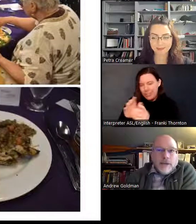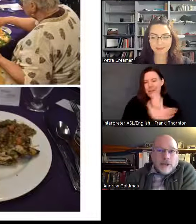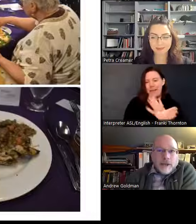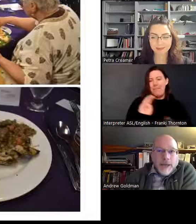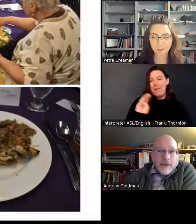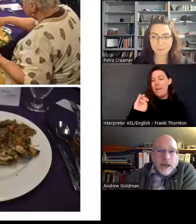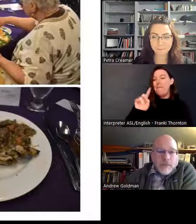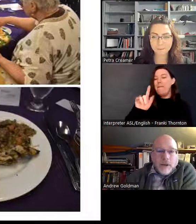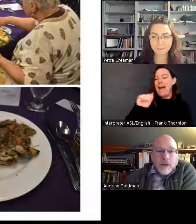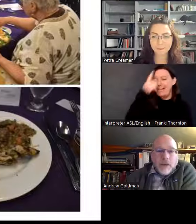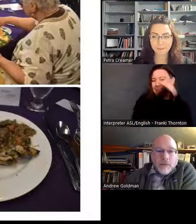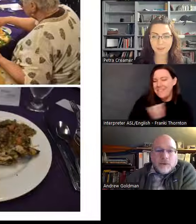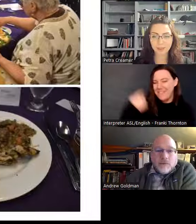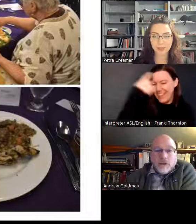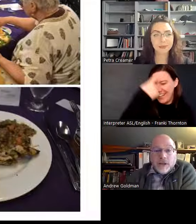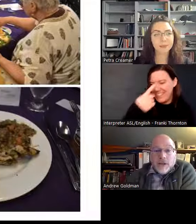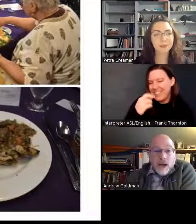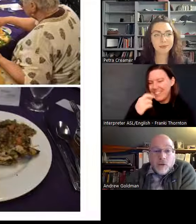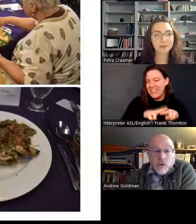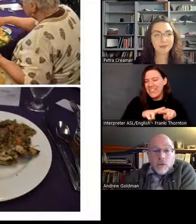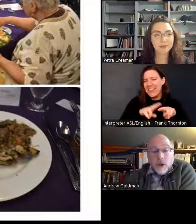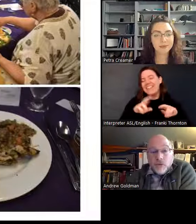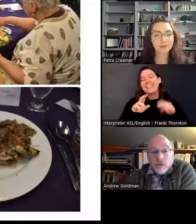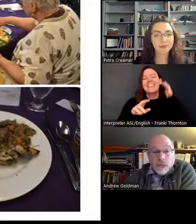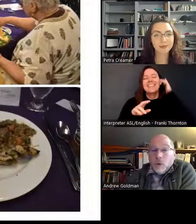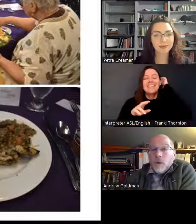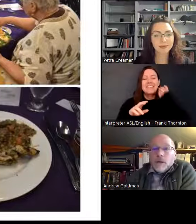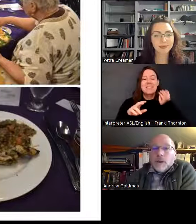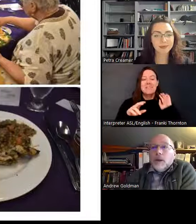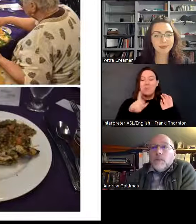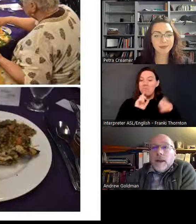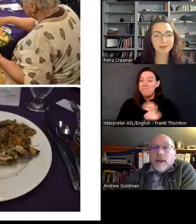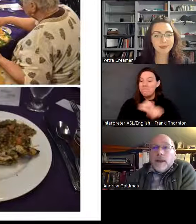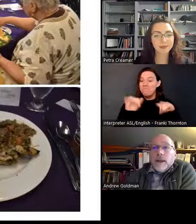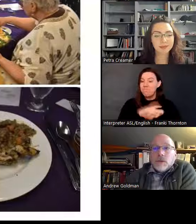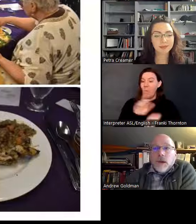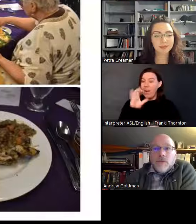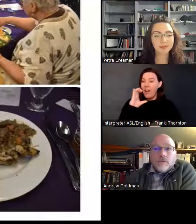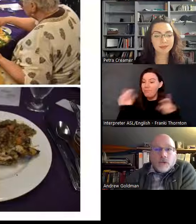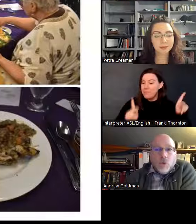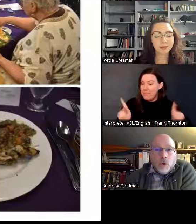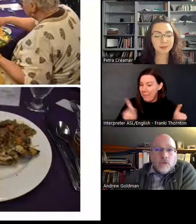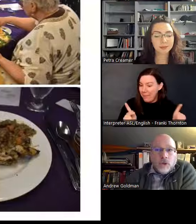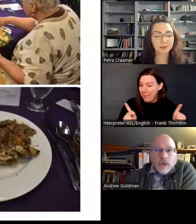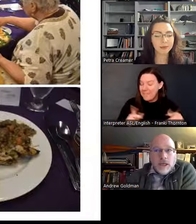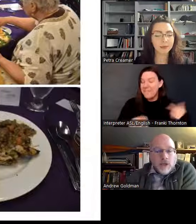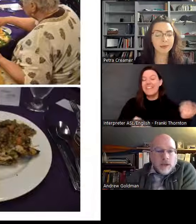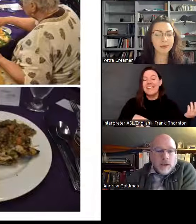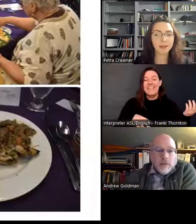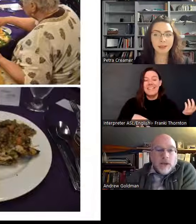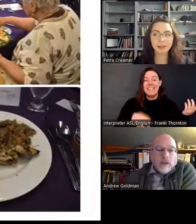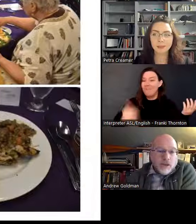We eventually ended up able to fill an entire room with 100 people and to have just a wonderful